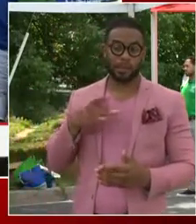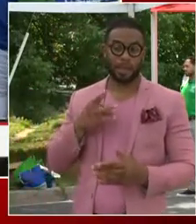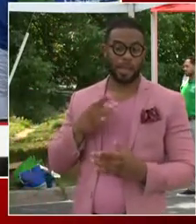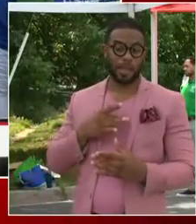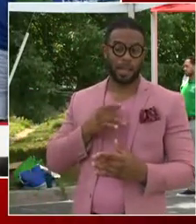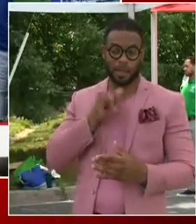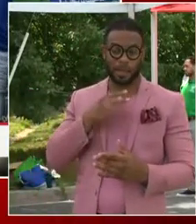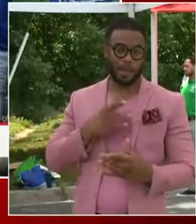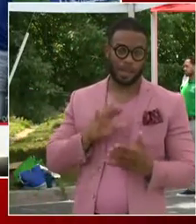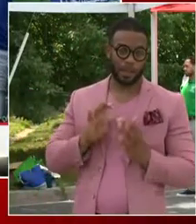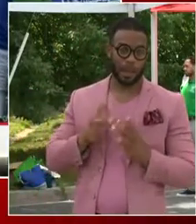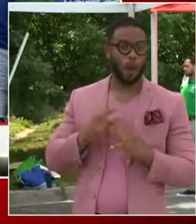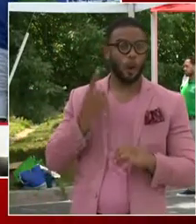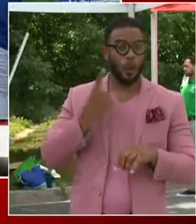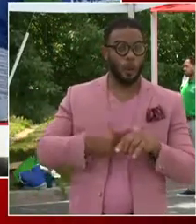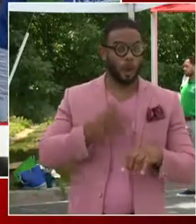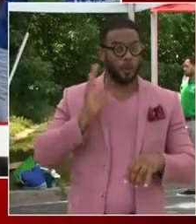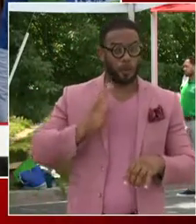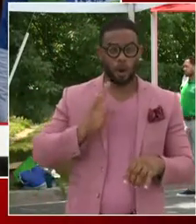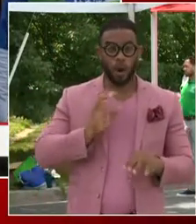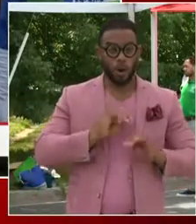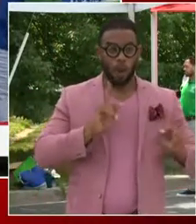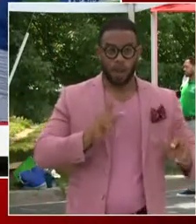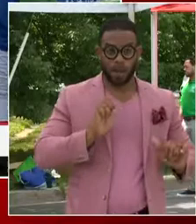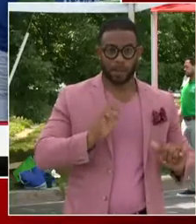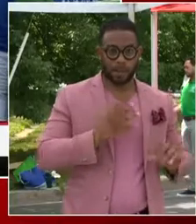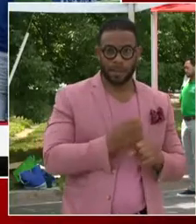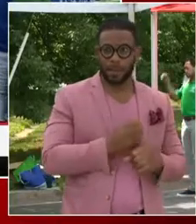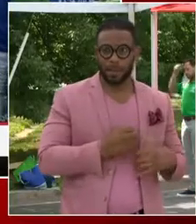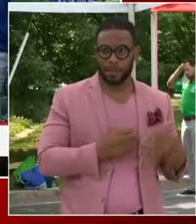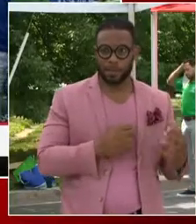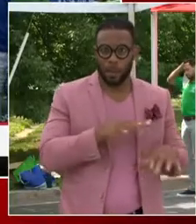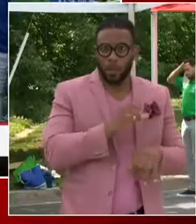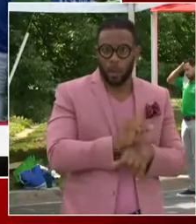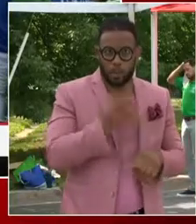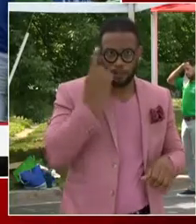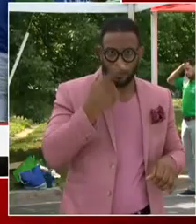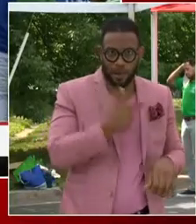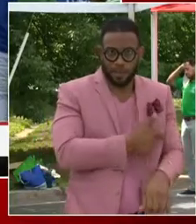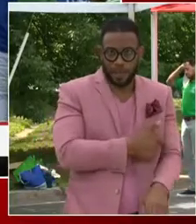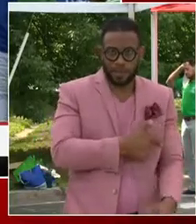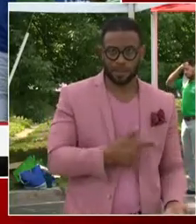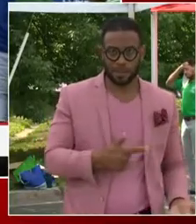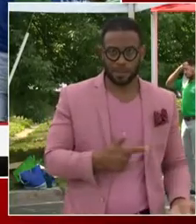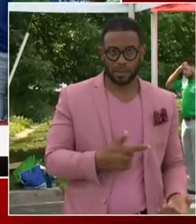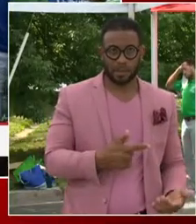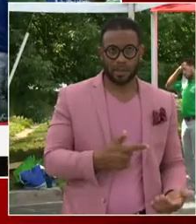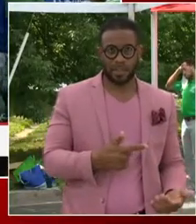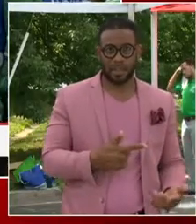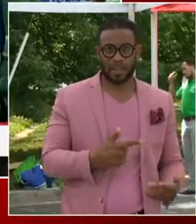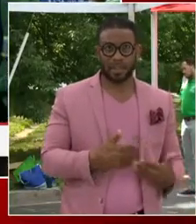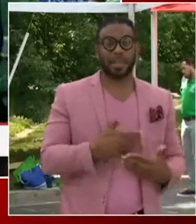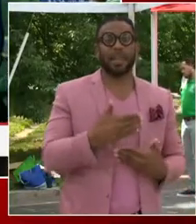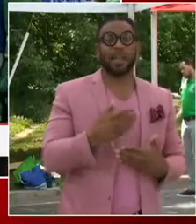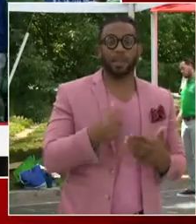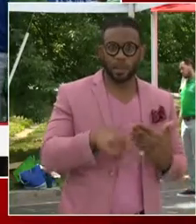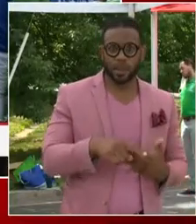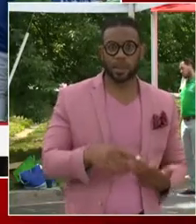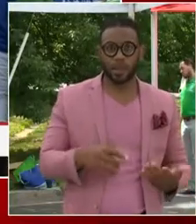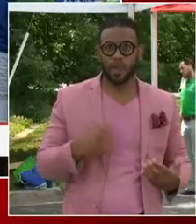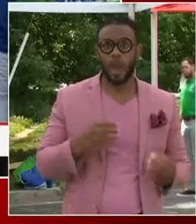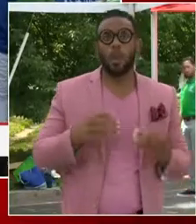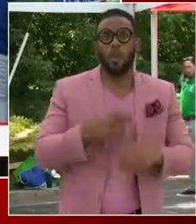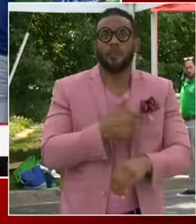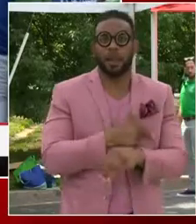comparison, but at one point, nobody could get an appointment for a vaccine. And the very next week, we had